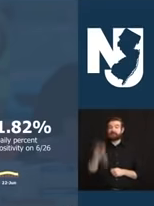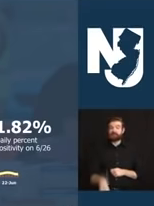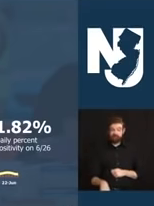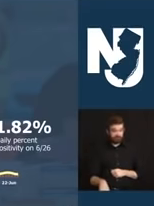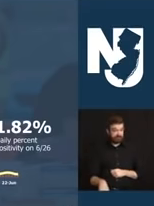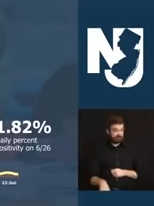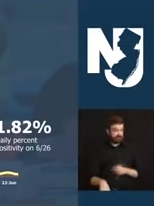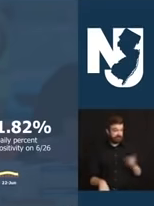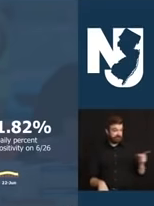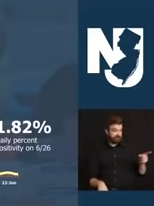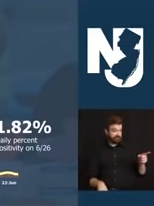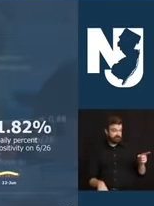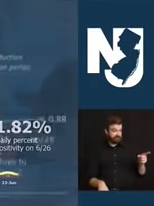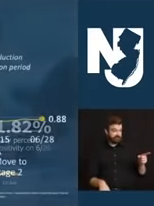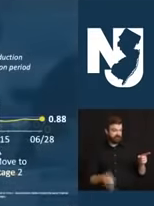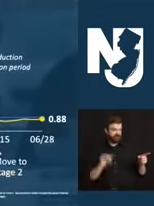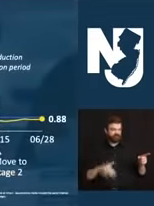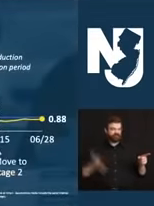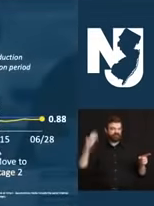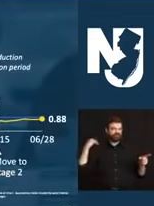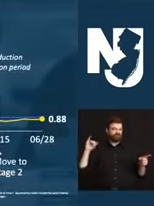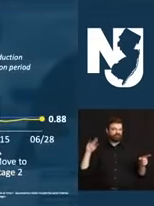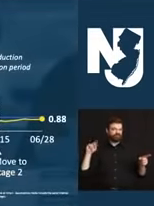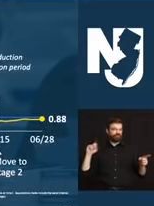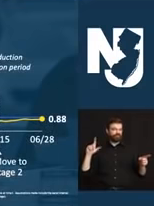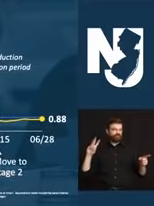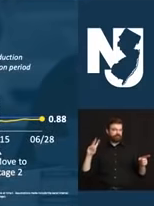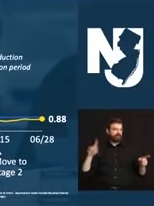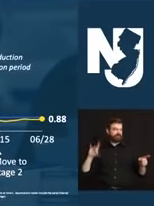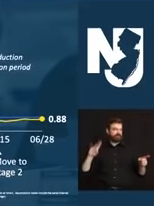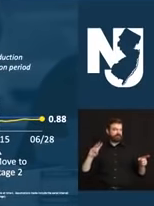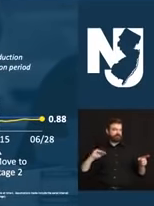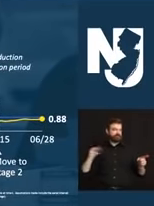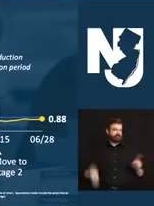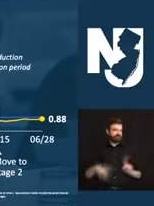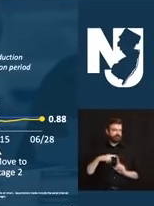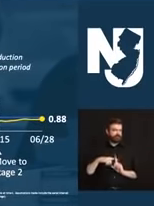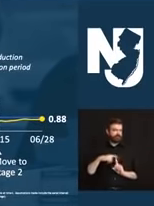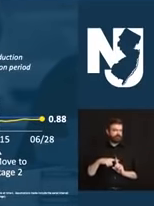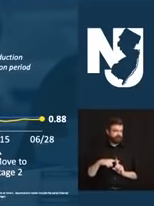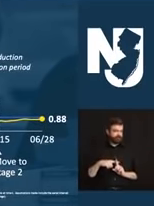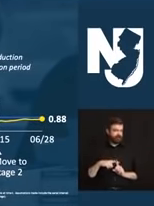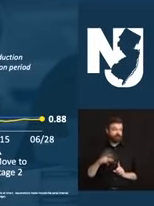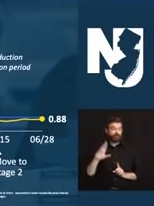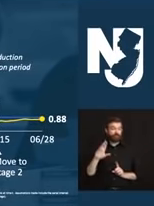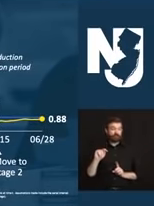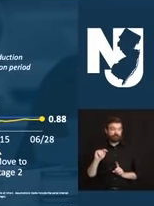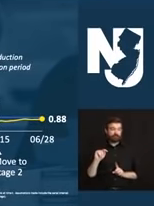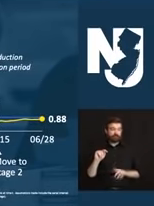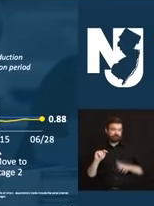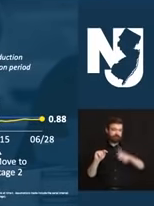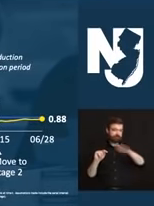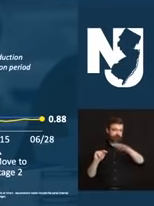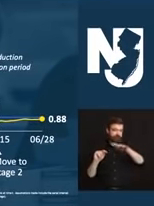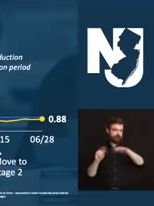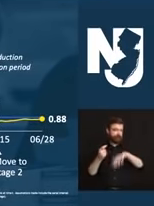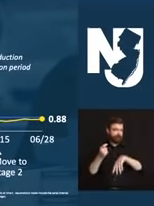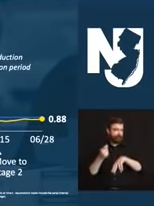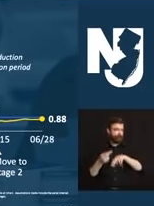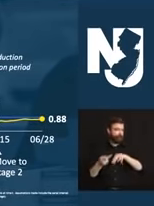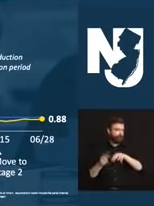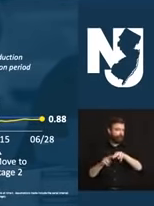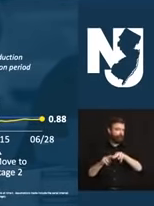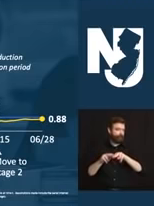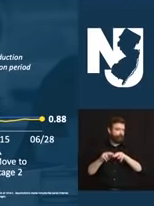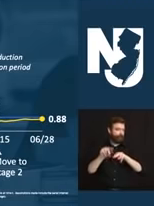June 26th. And the rate of transmission is not quite as good. That ticked up slightly, Judy, to